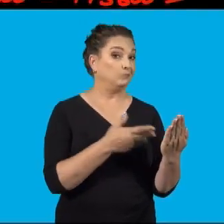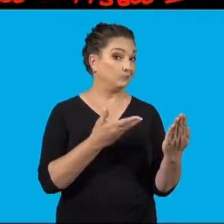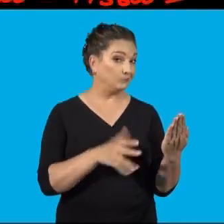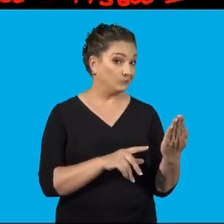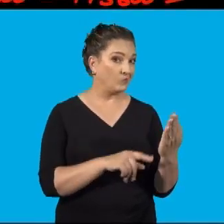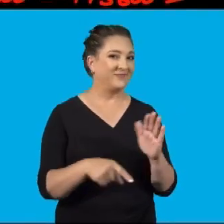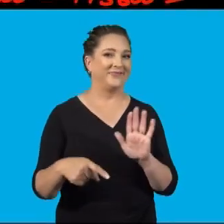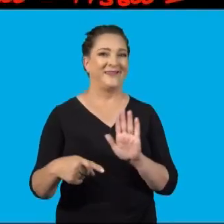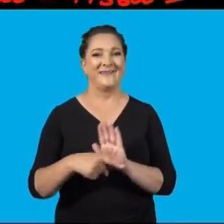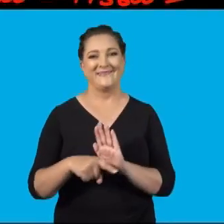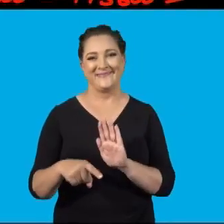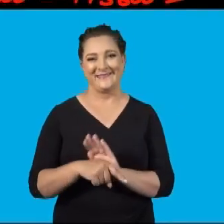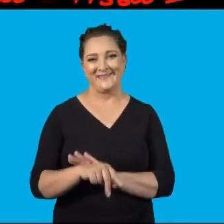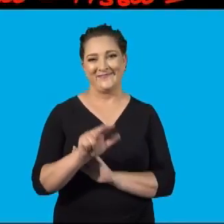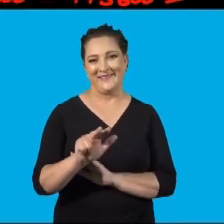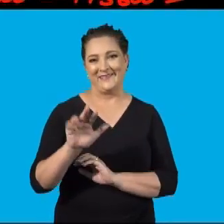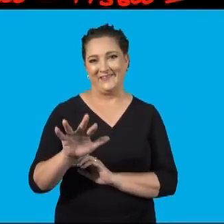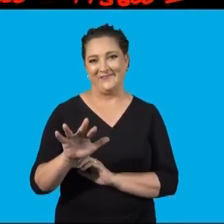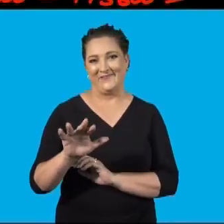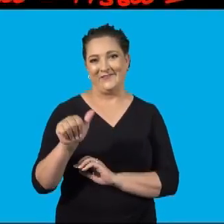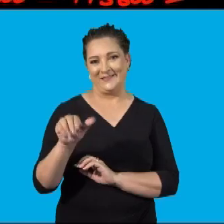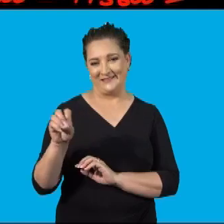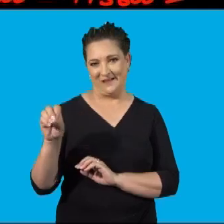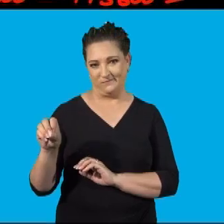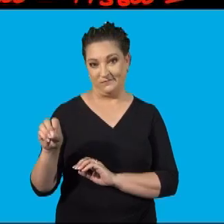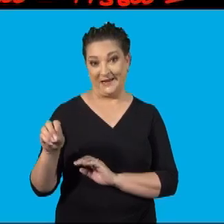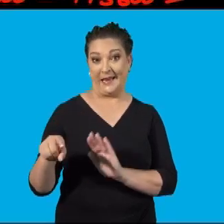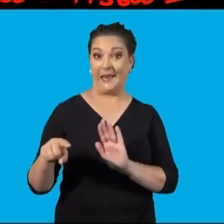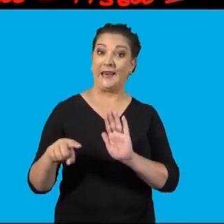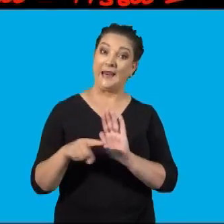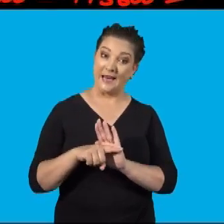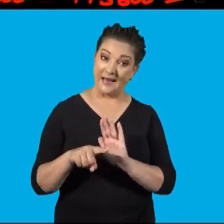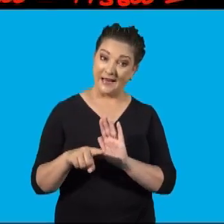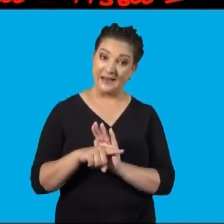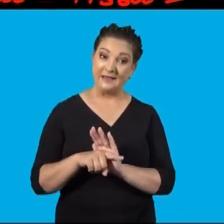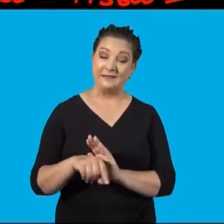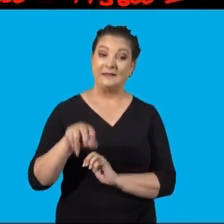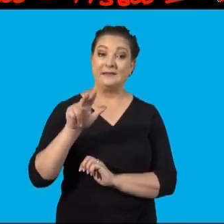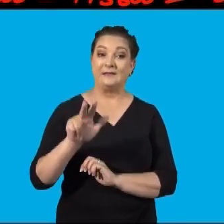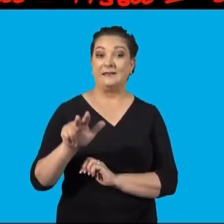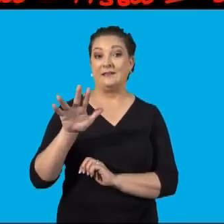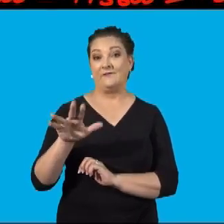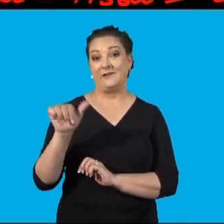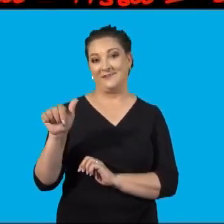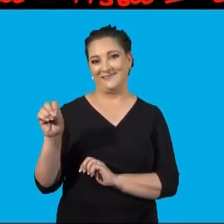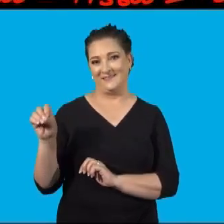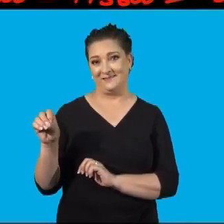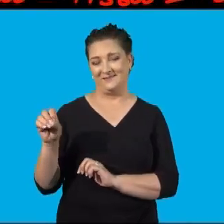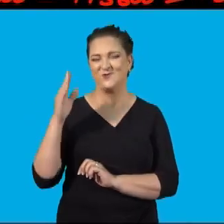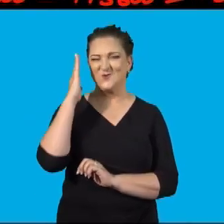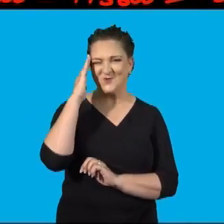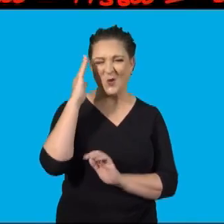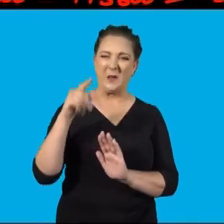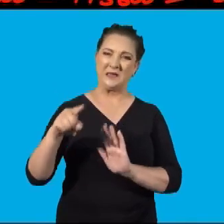173,600. And then it gives you a negative 85,600. A negative